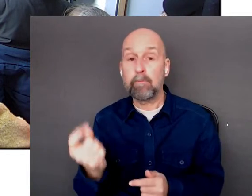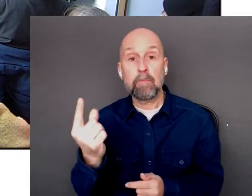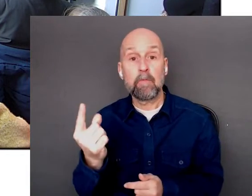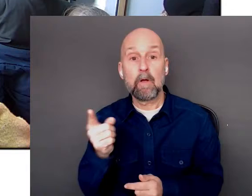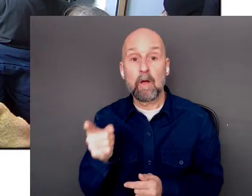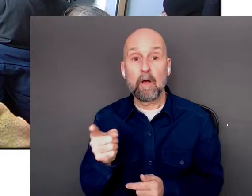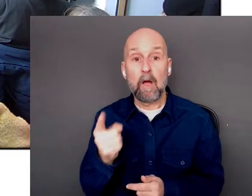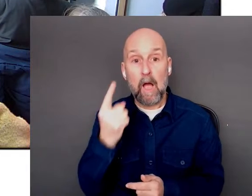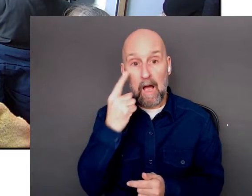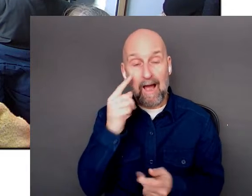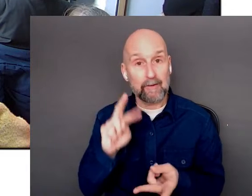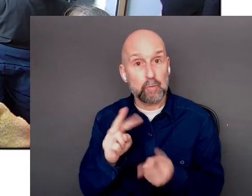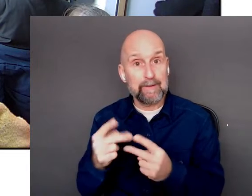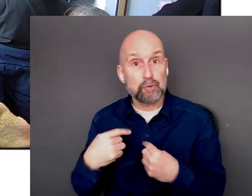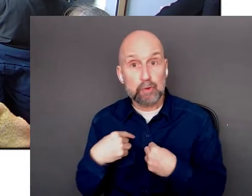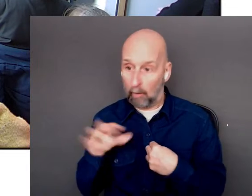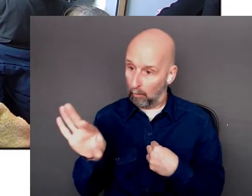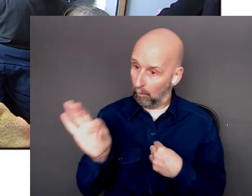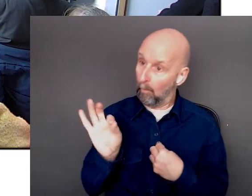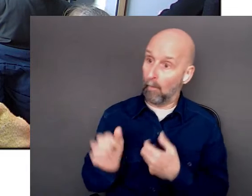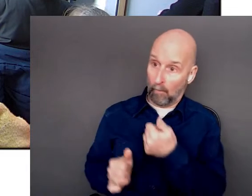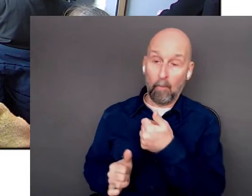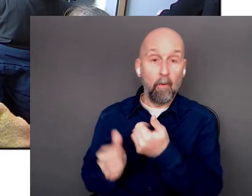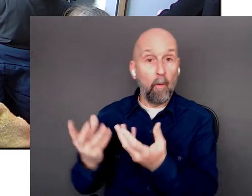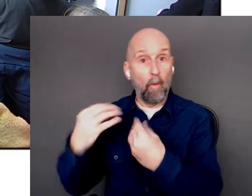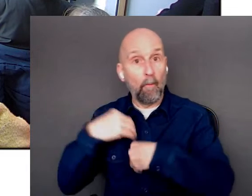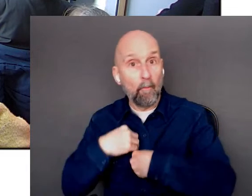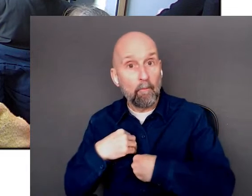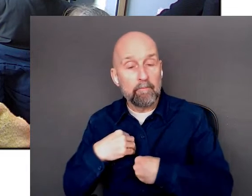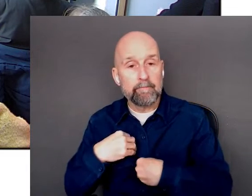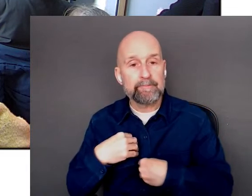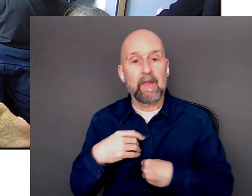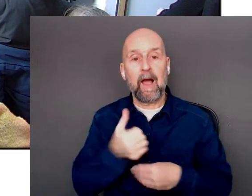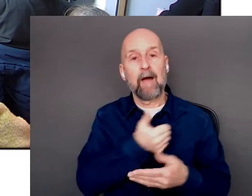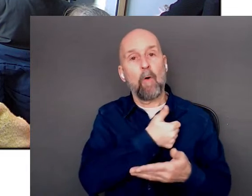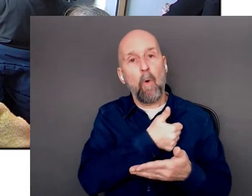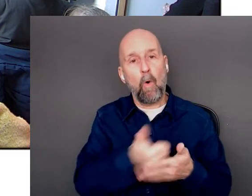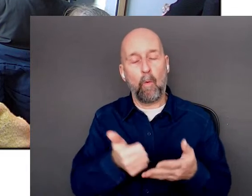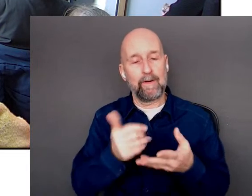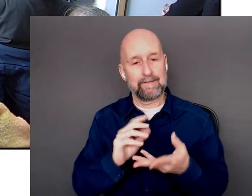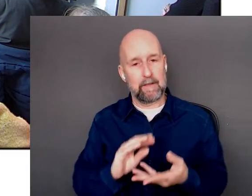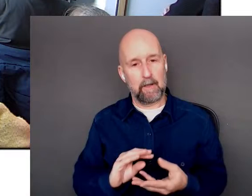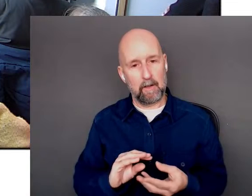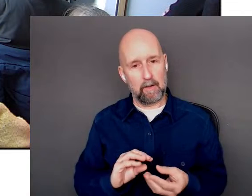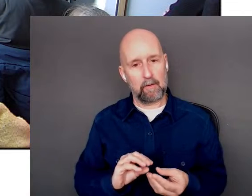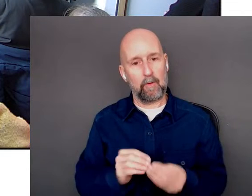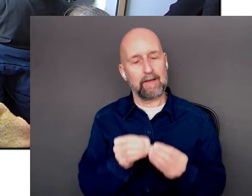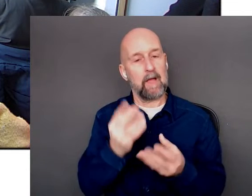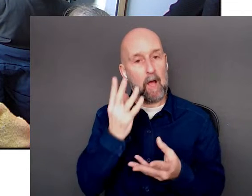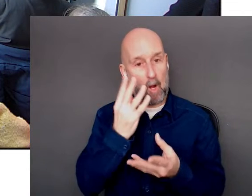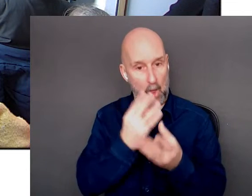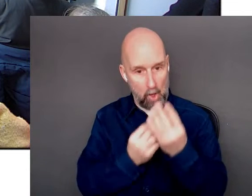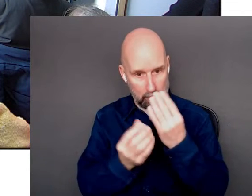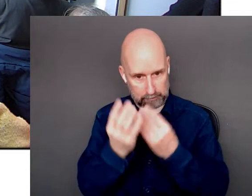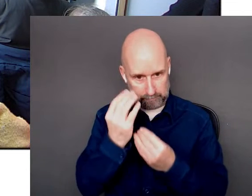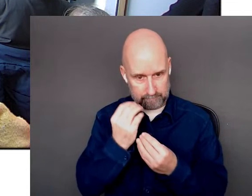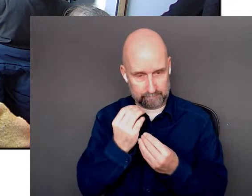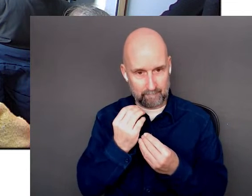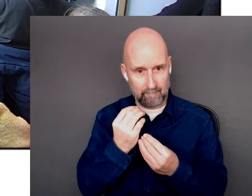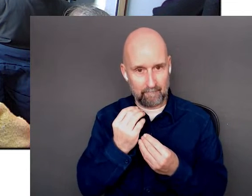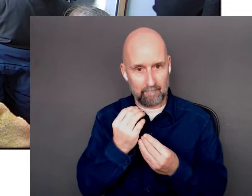switch. But I've always created and learned was to give